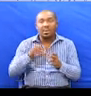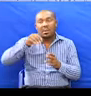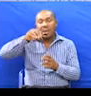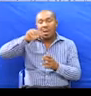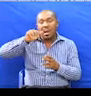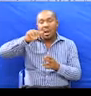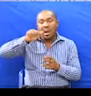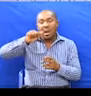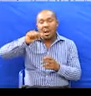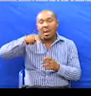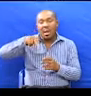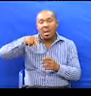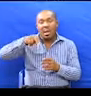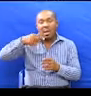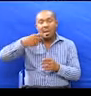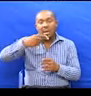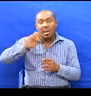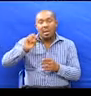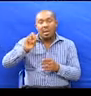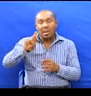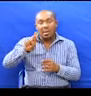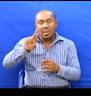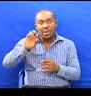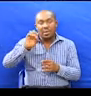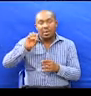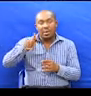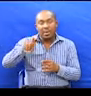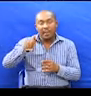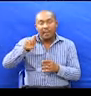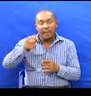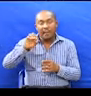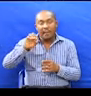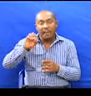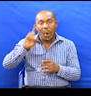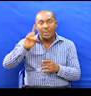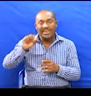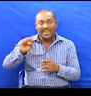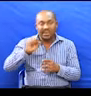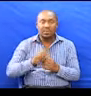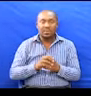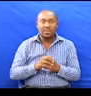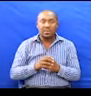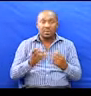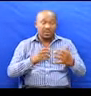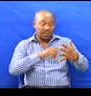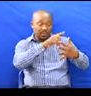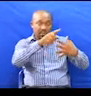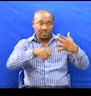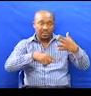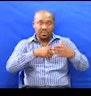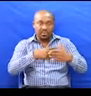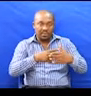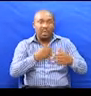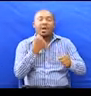So these are the 5 functions of what? Of lipid. I said source of energy,